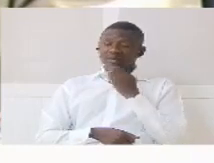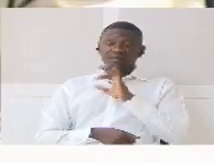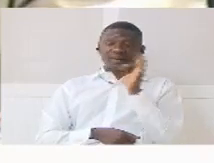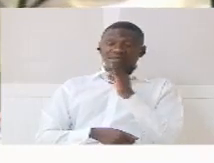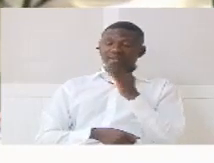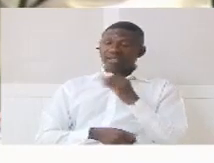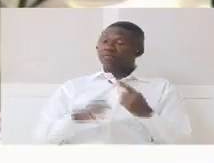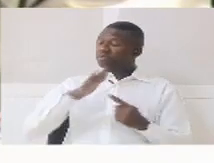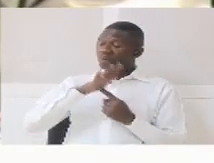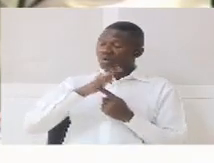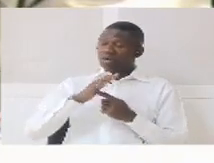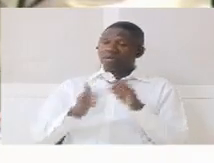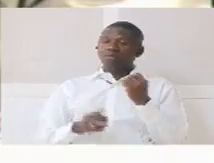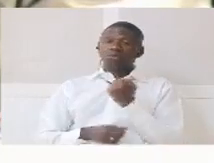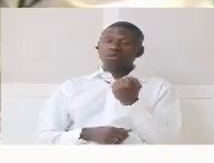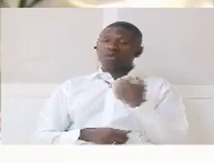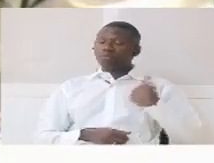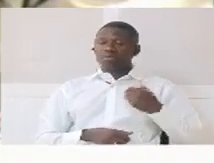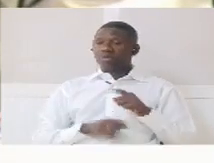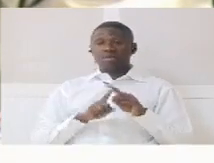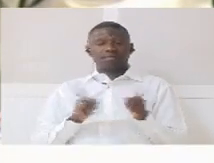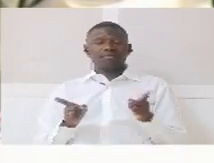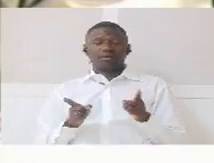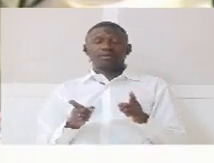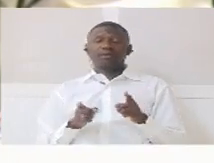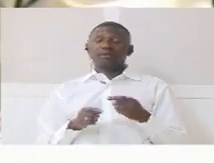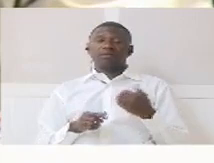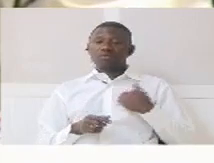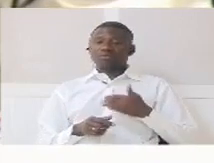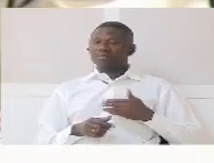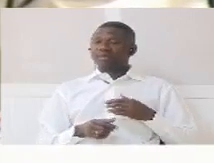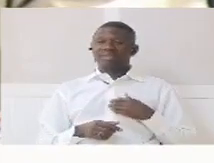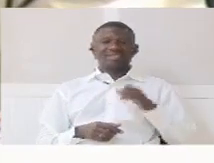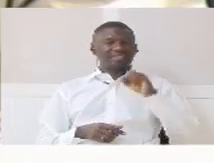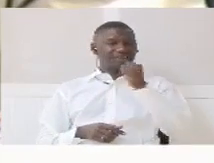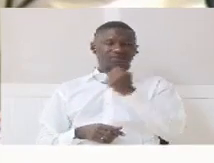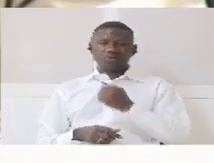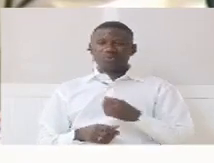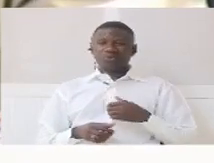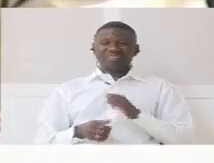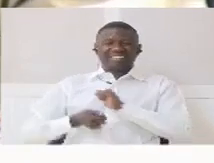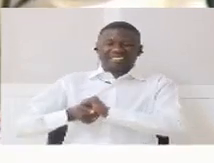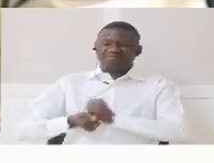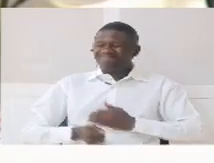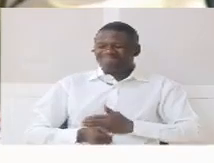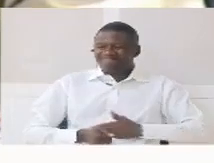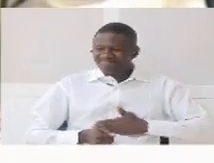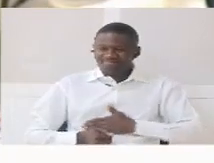seriously. Because people are not the same. Some cannot resist hunger. It is